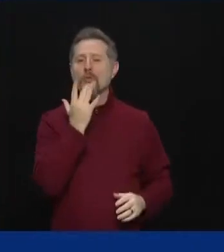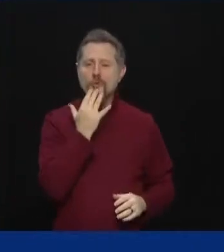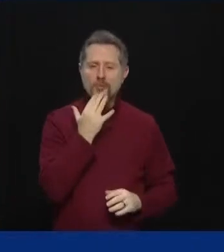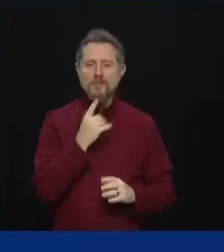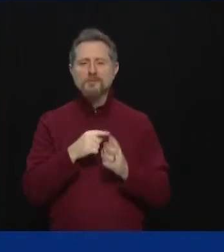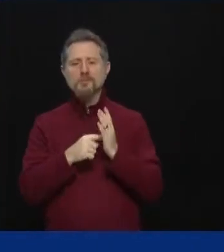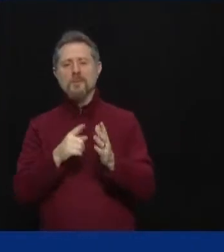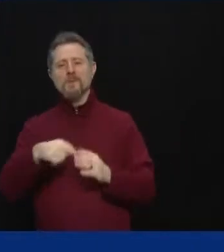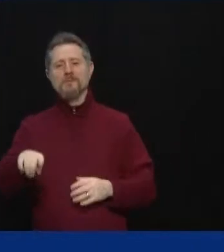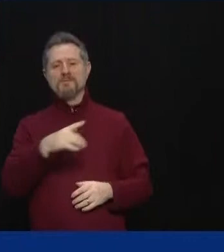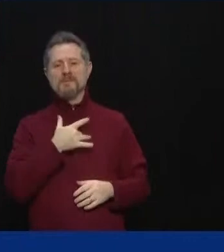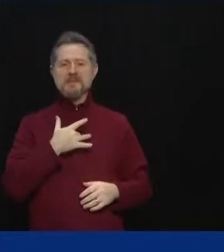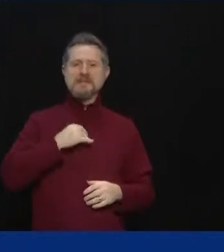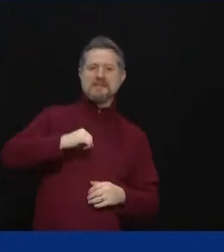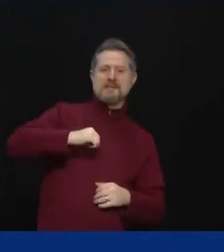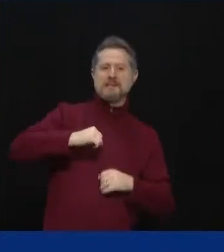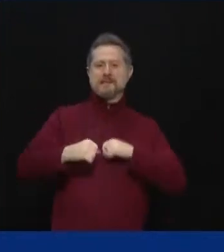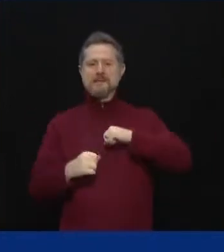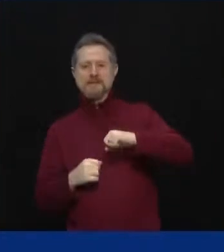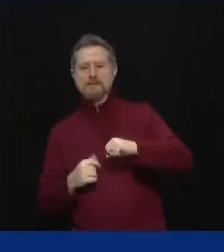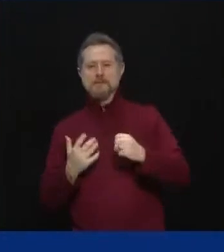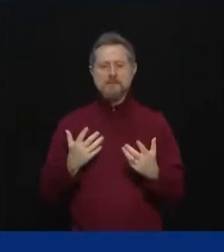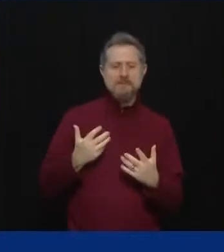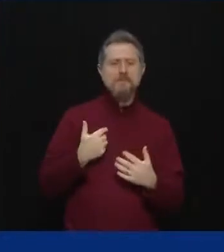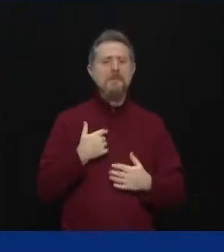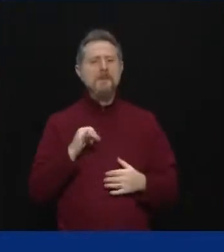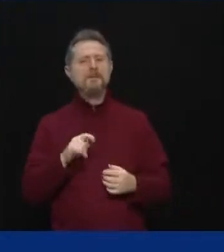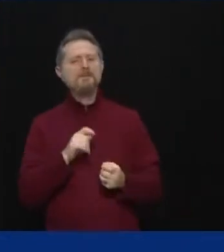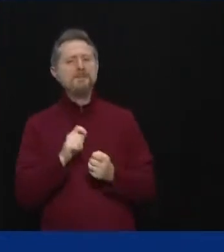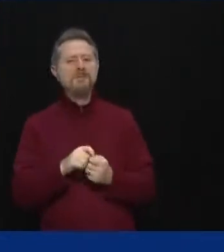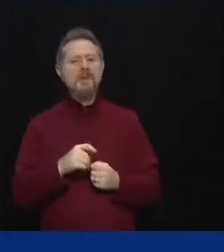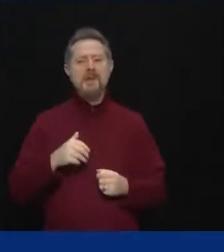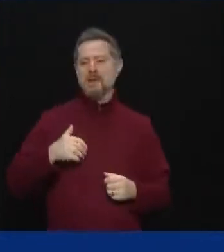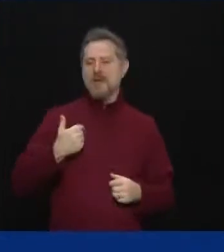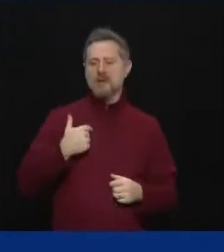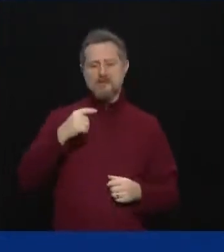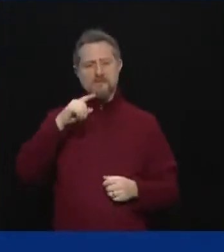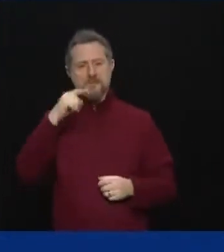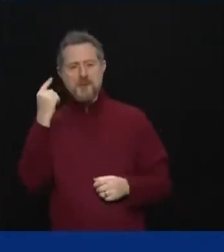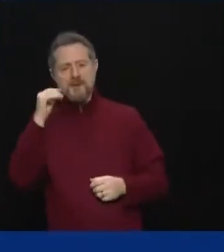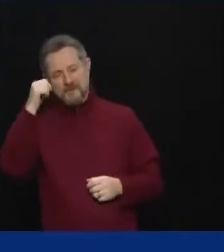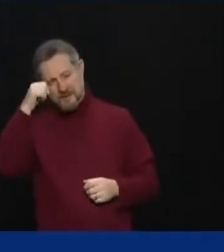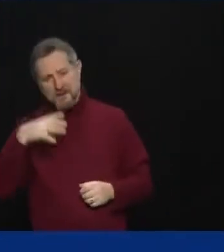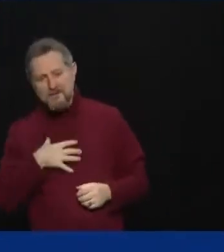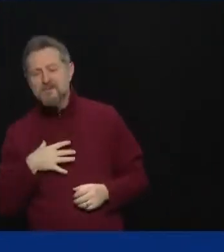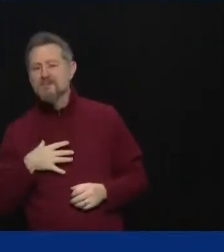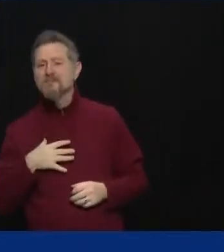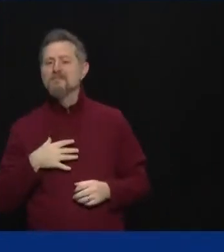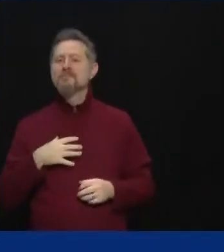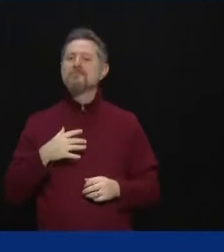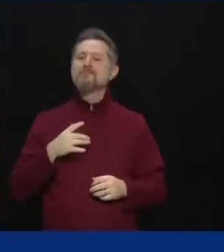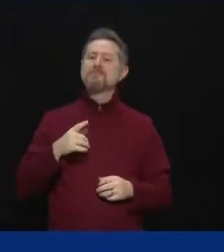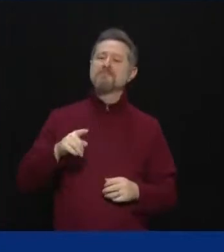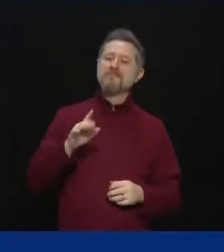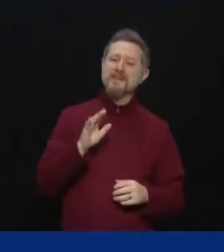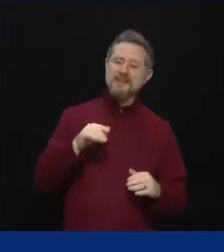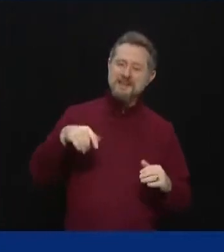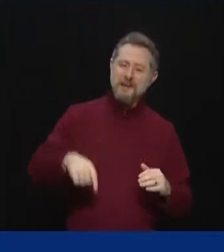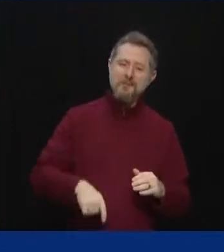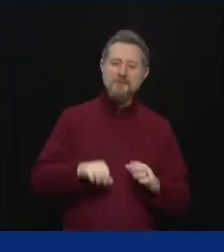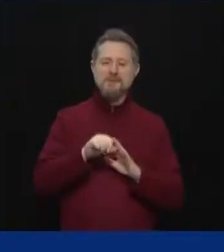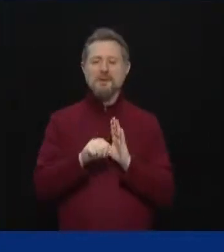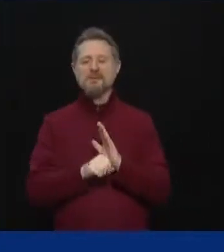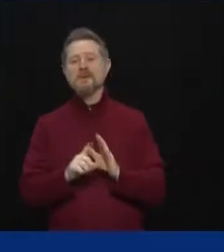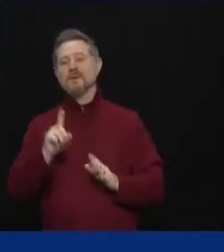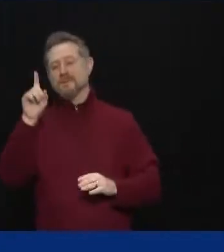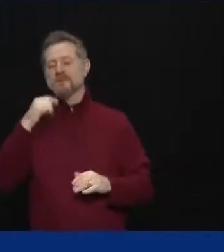hesitancy. We are finding that young black men in particular, whether downstate or upstate, have been more resistant, and